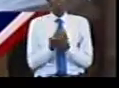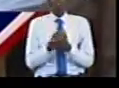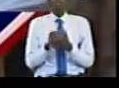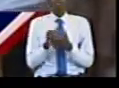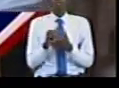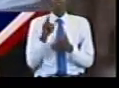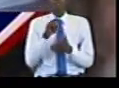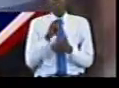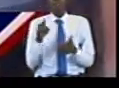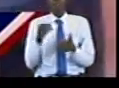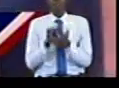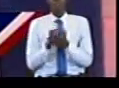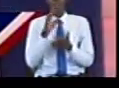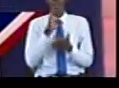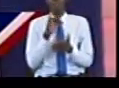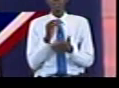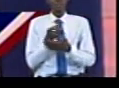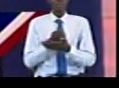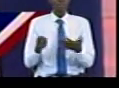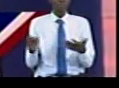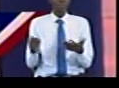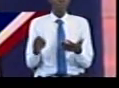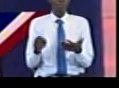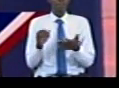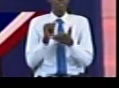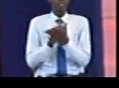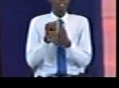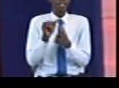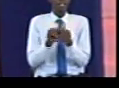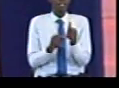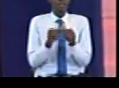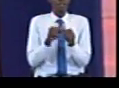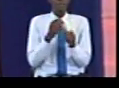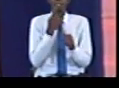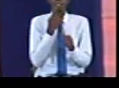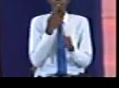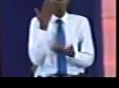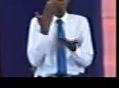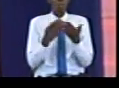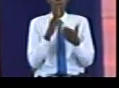that every mouth may be stopped, and